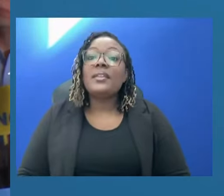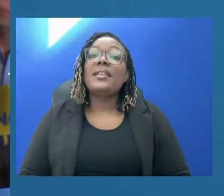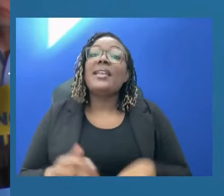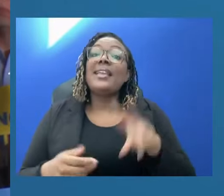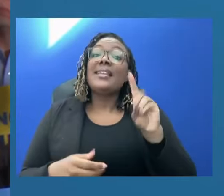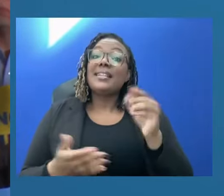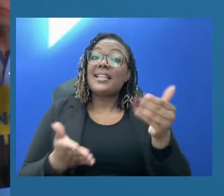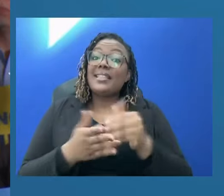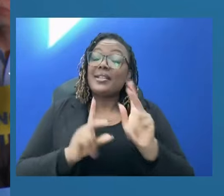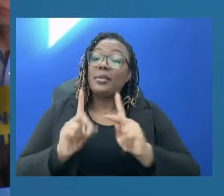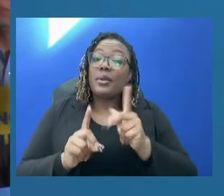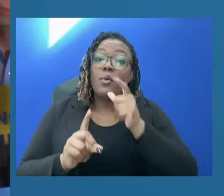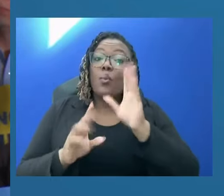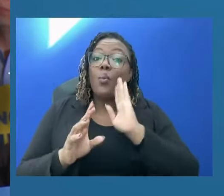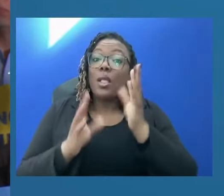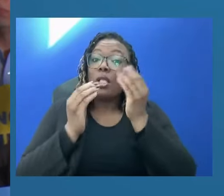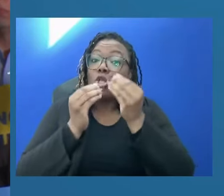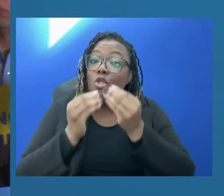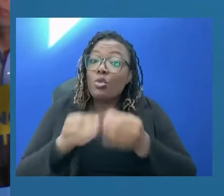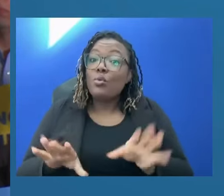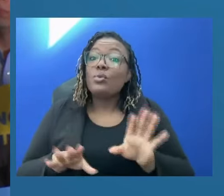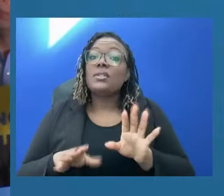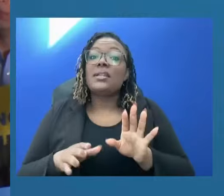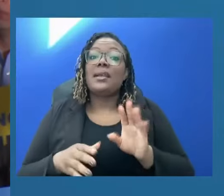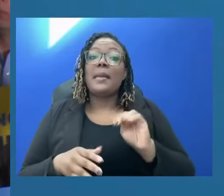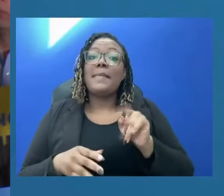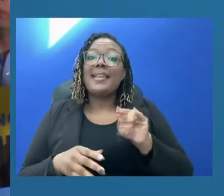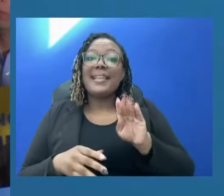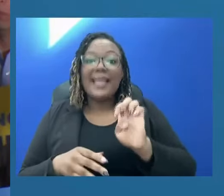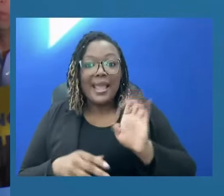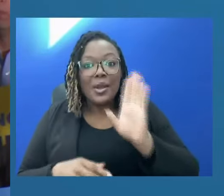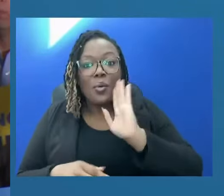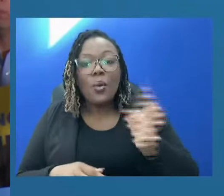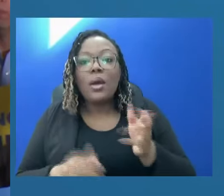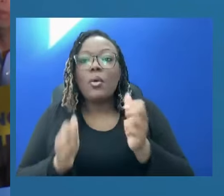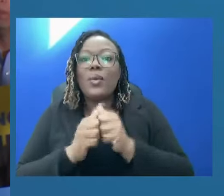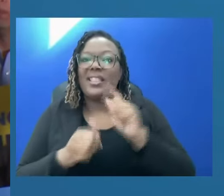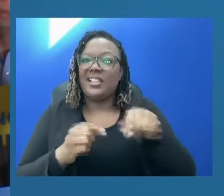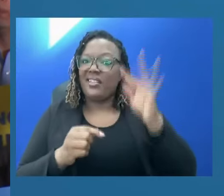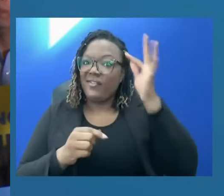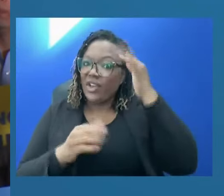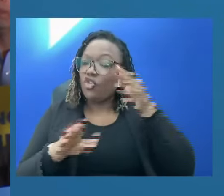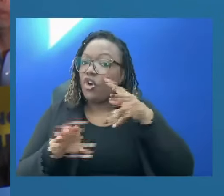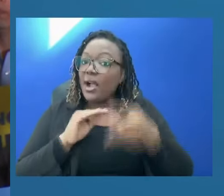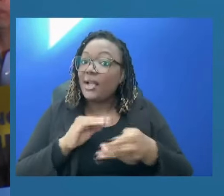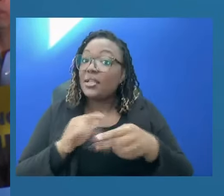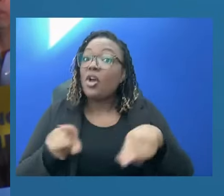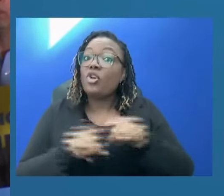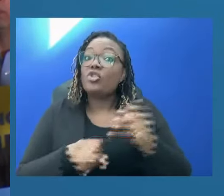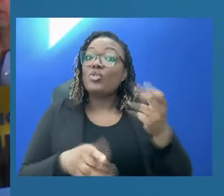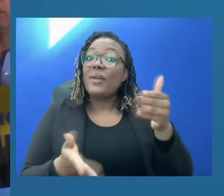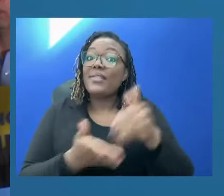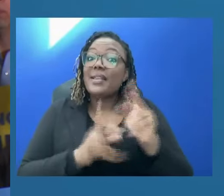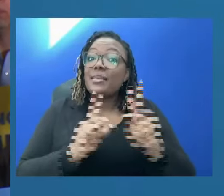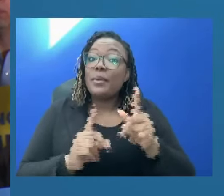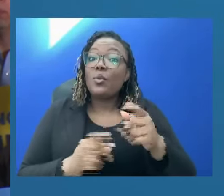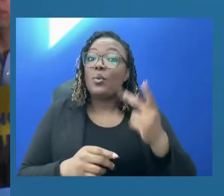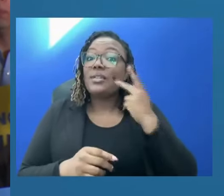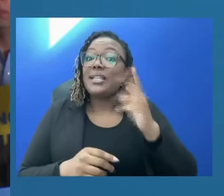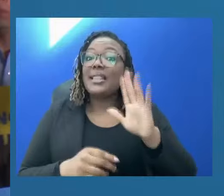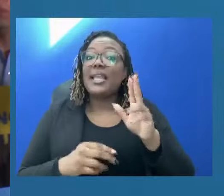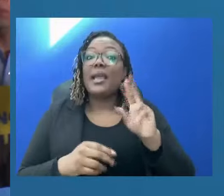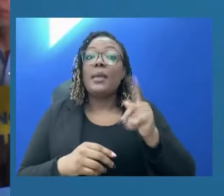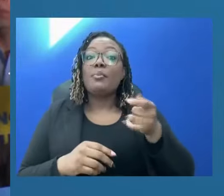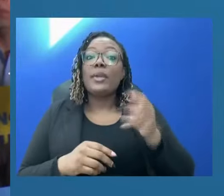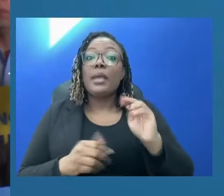60,000 people will lose Medicaid with these cuts. And 12,000 people will see their premiums